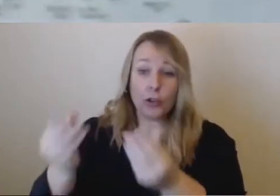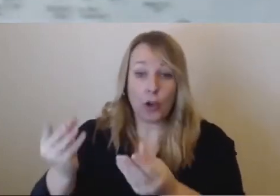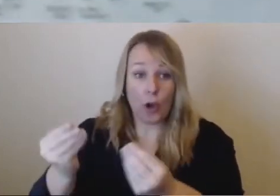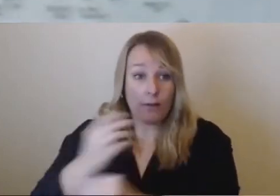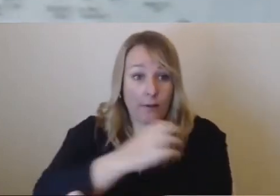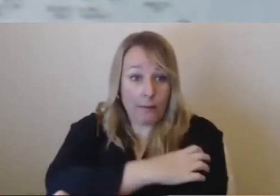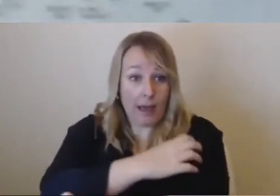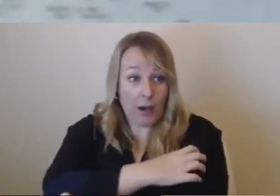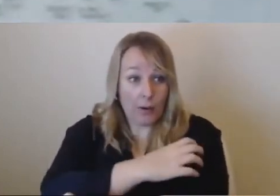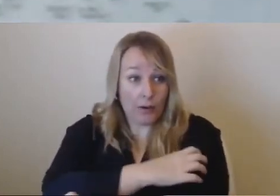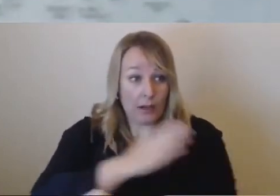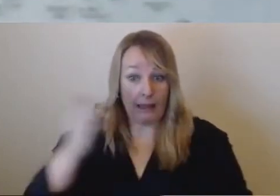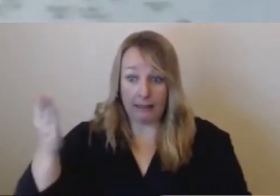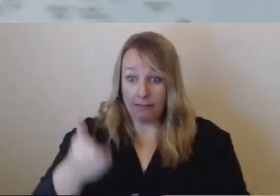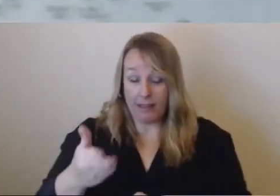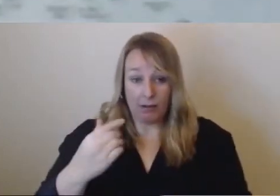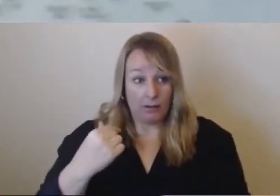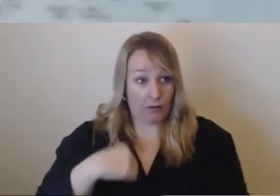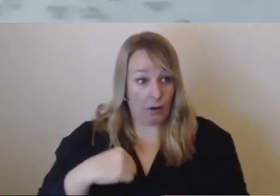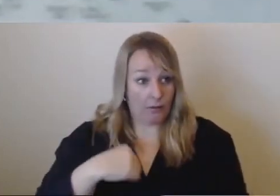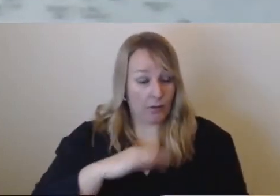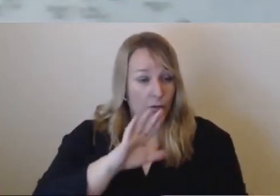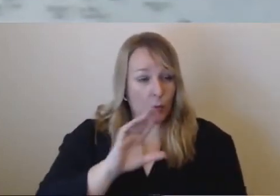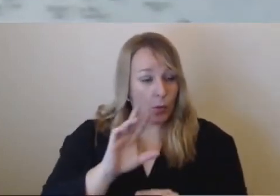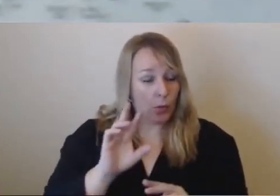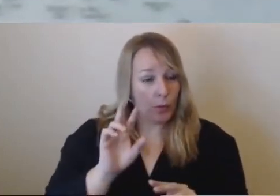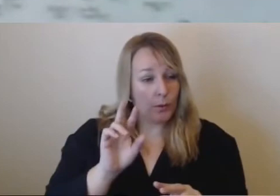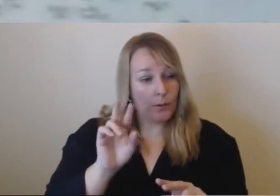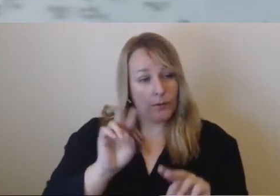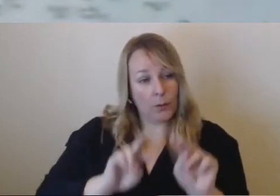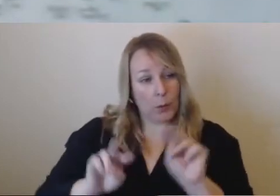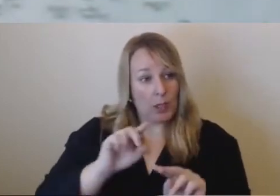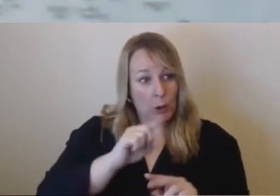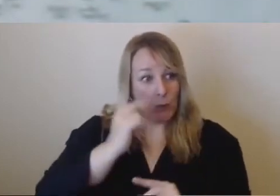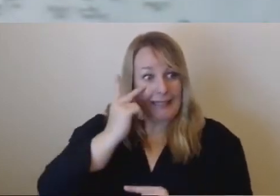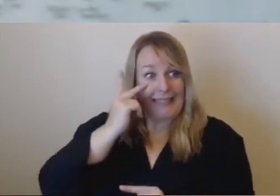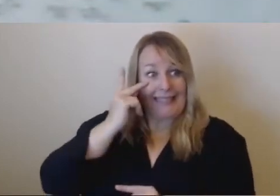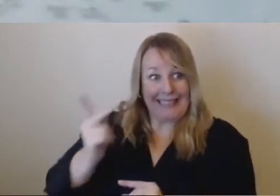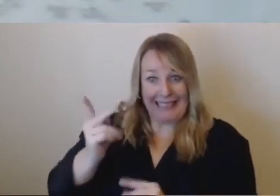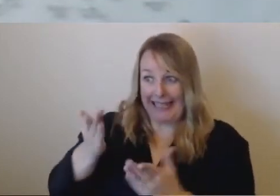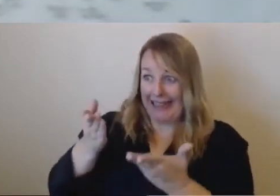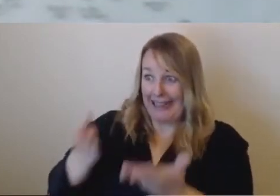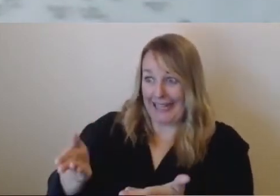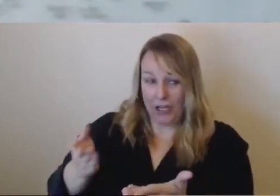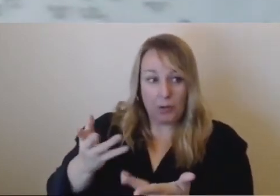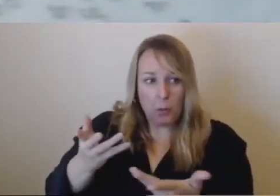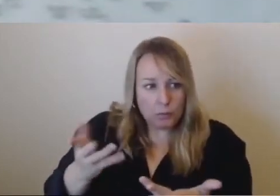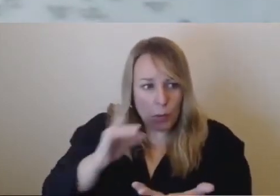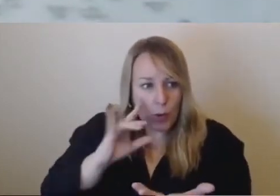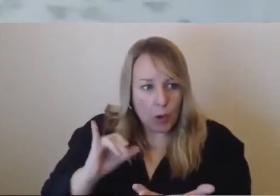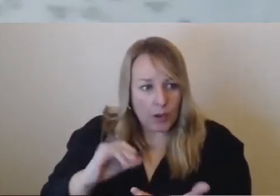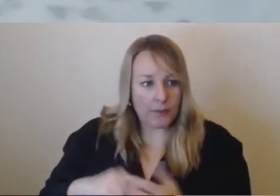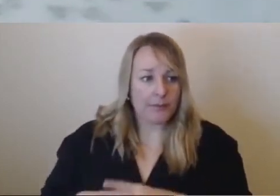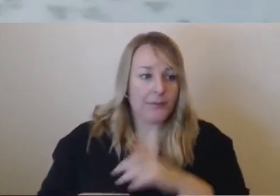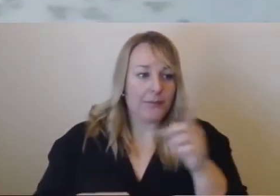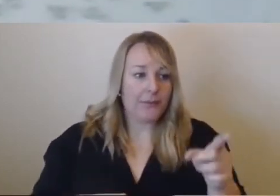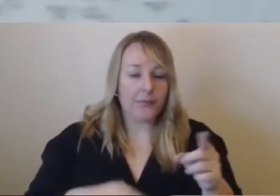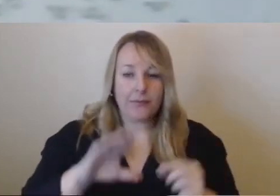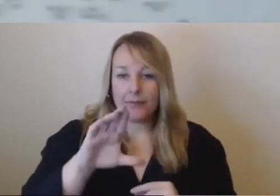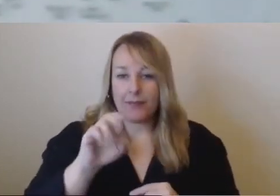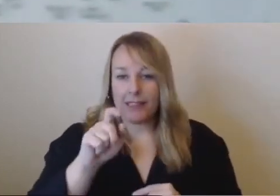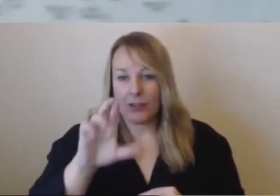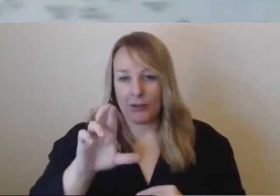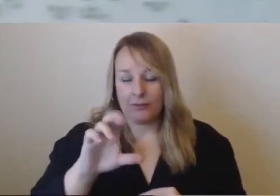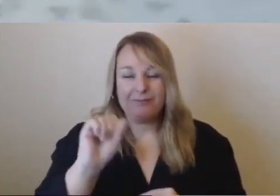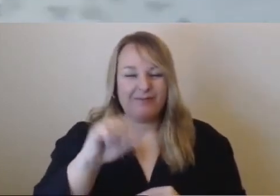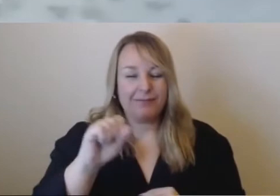that you've participated in, as someone who's been able to see this up close. Absolutely. I mean, I think there's an element of